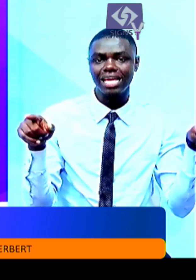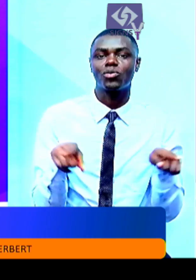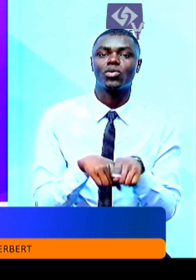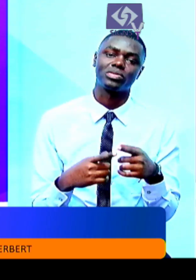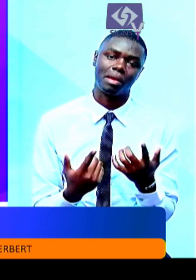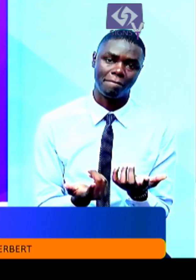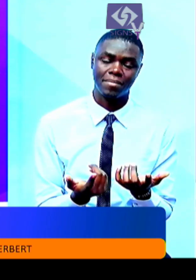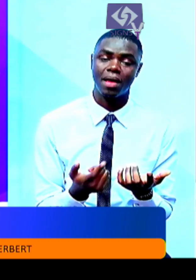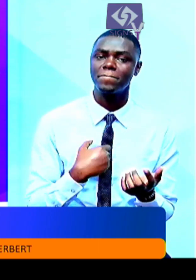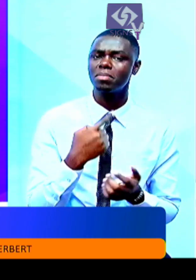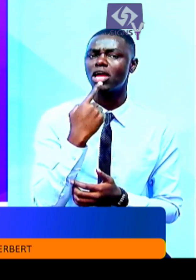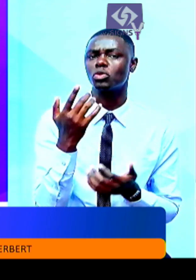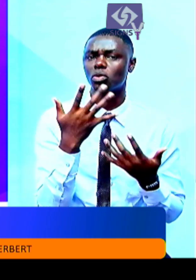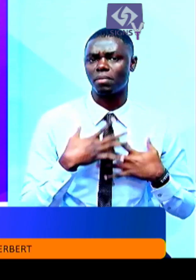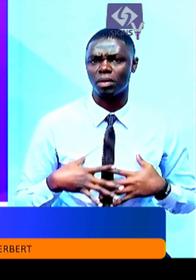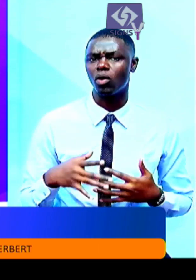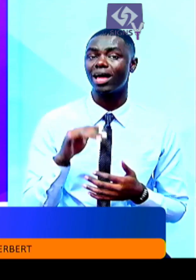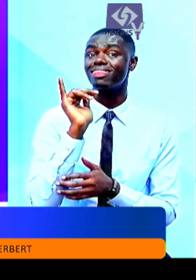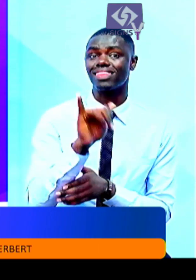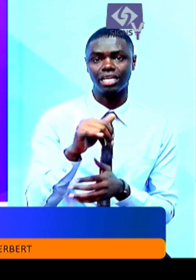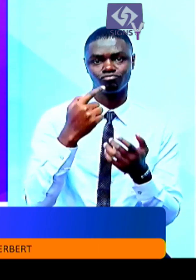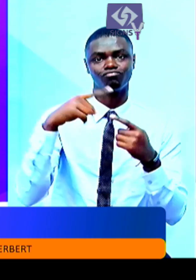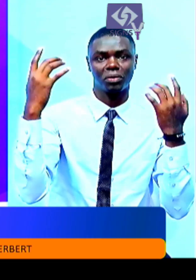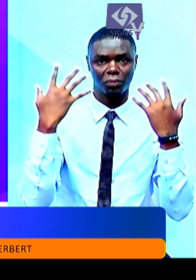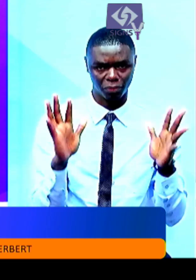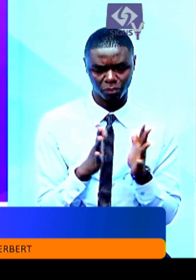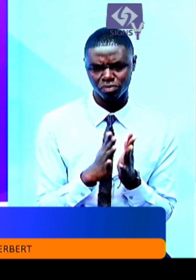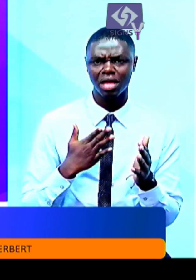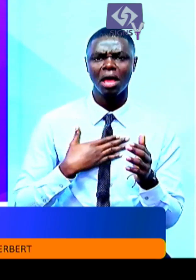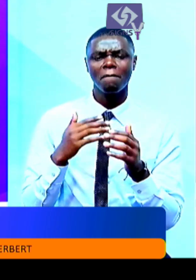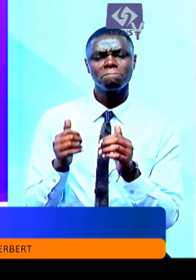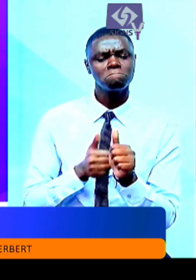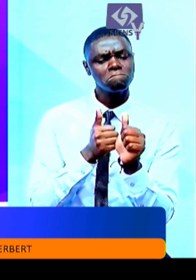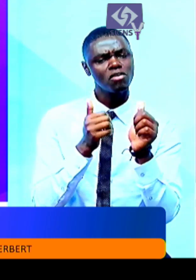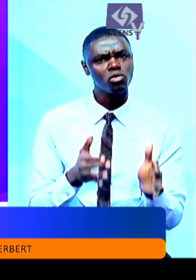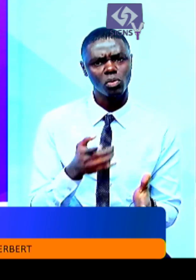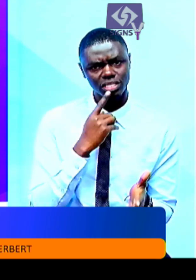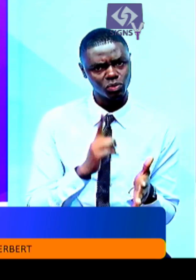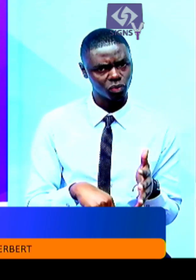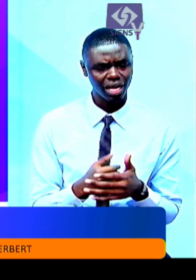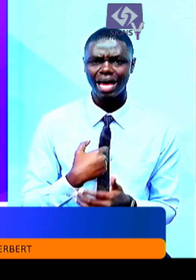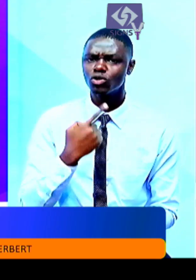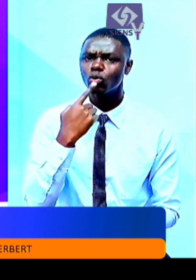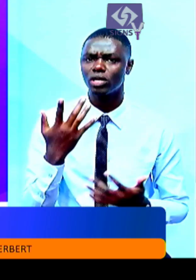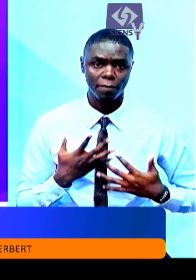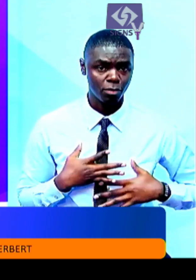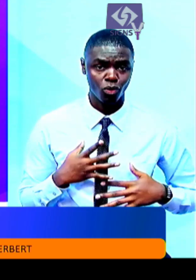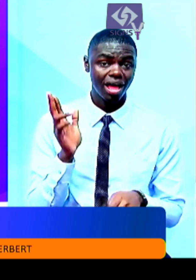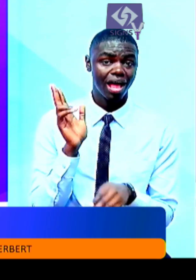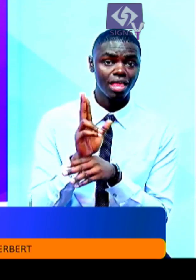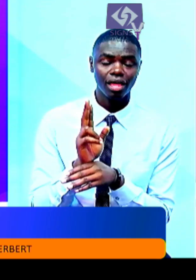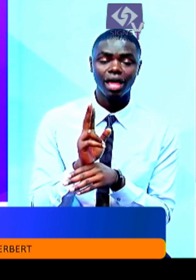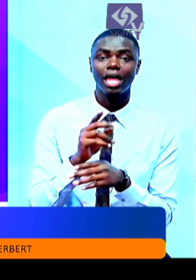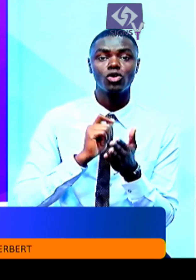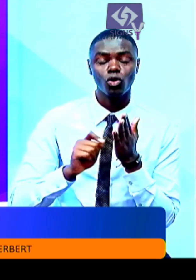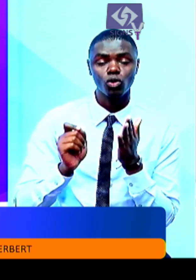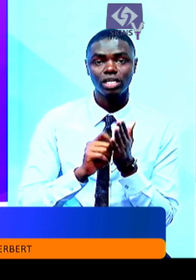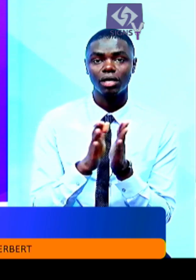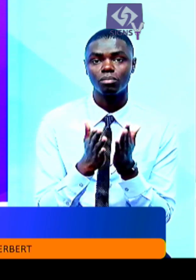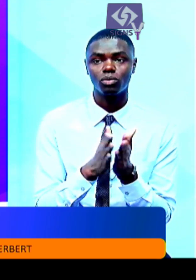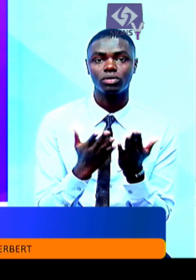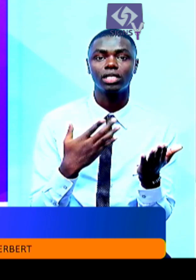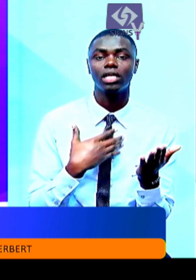told people, and I think practically it has come to pass. So my followers said, and I told people, in fact, I used this thing. I wrote a book called Solomonic